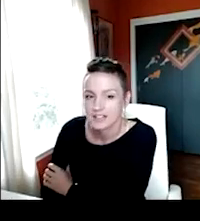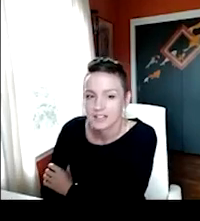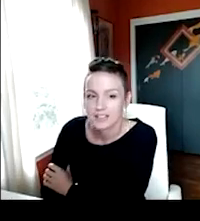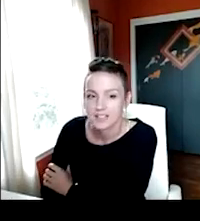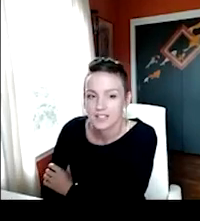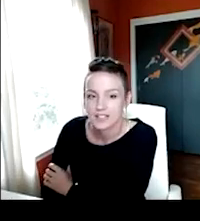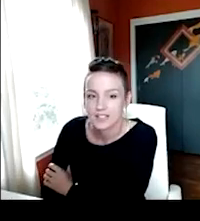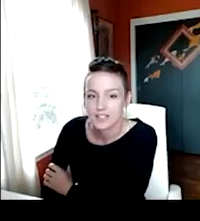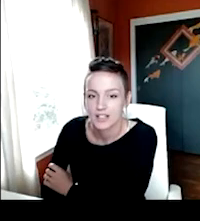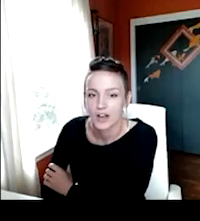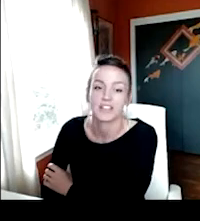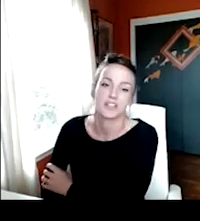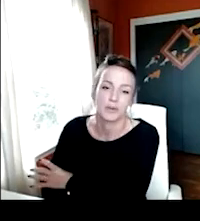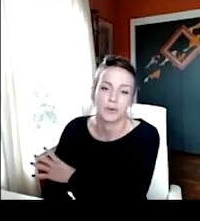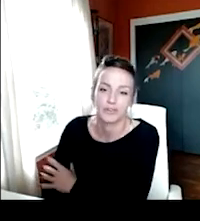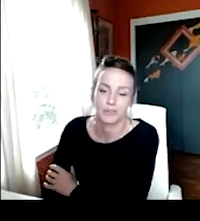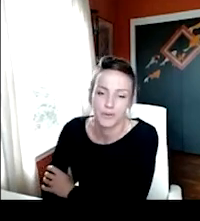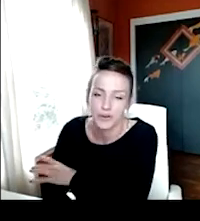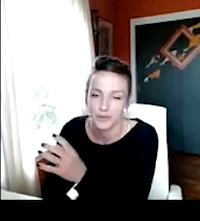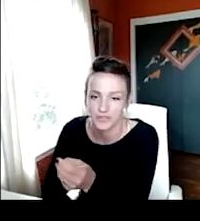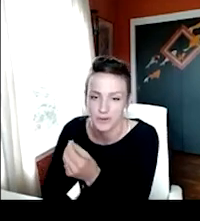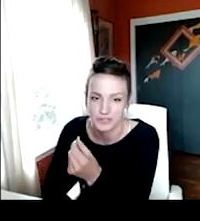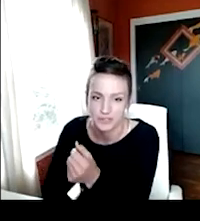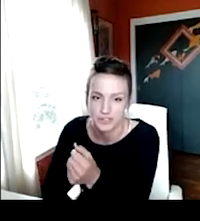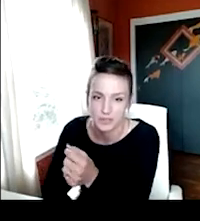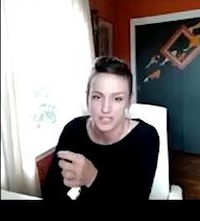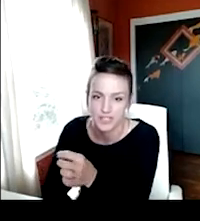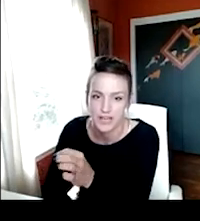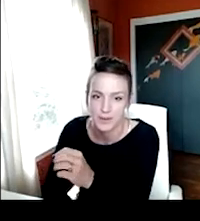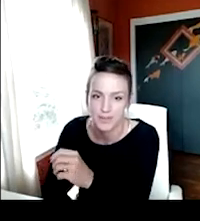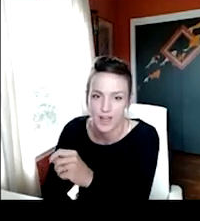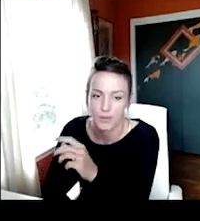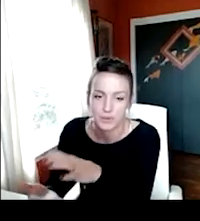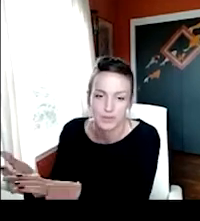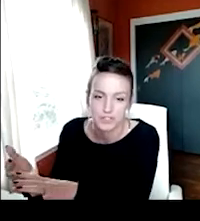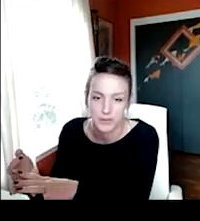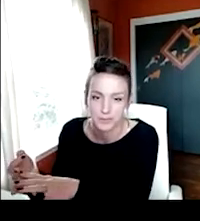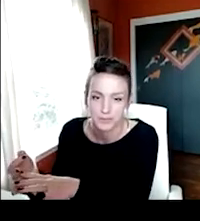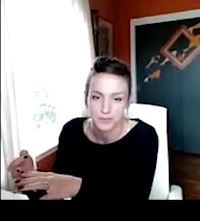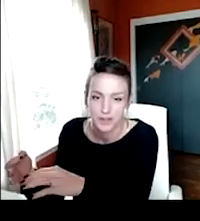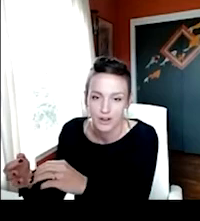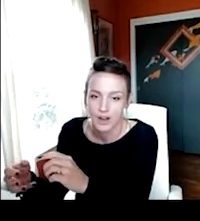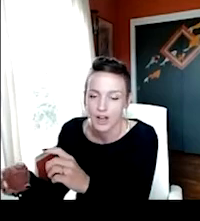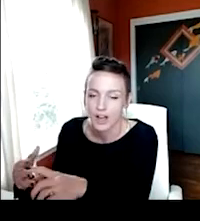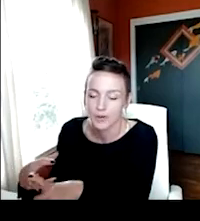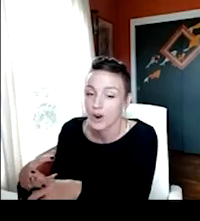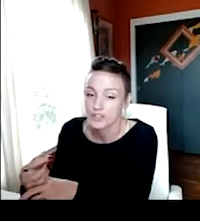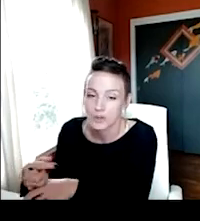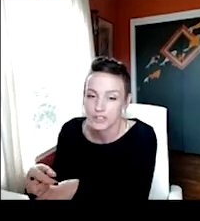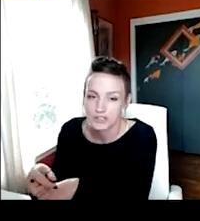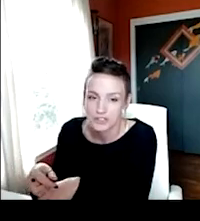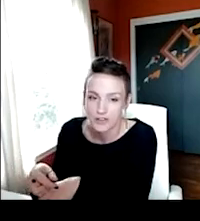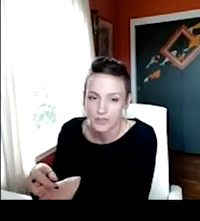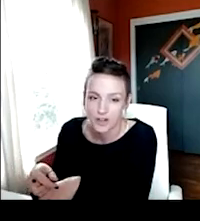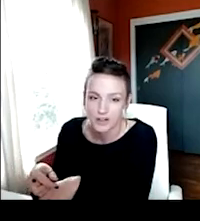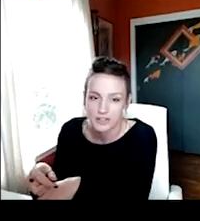that, okay. So now we know what we want from our solution. So we need a game that works well with Zoom, requires no